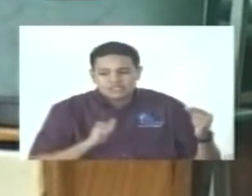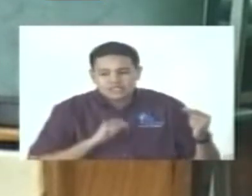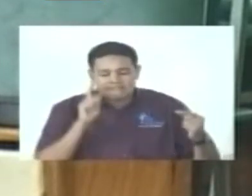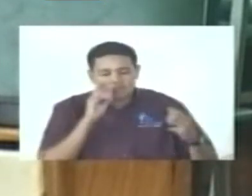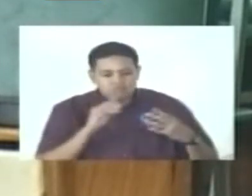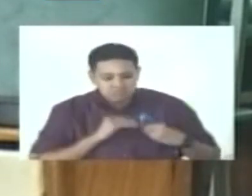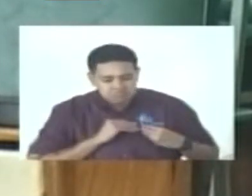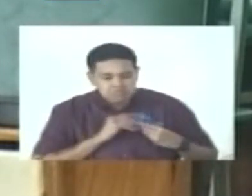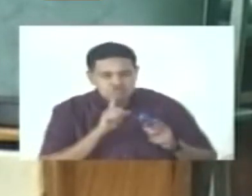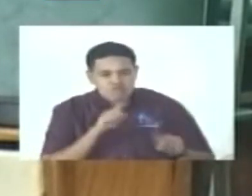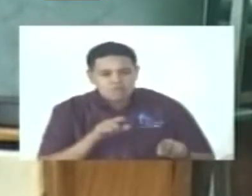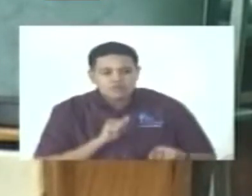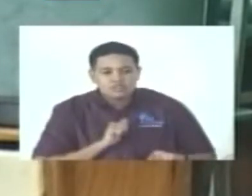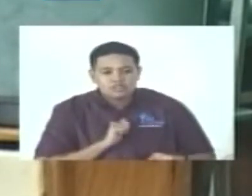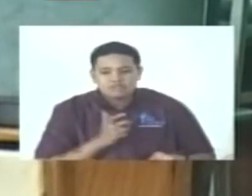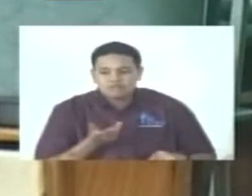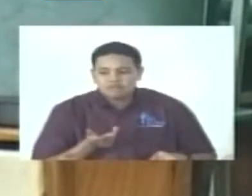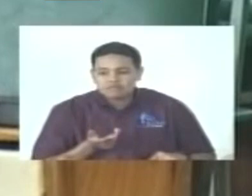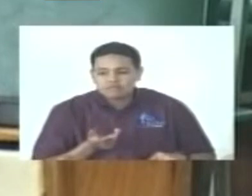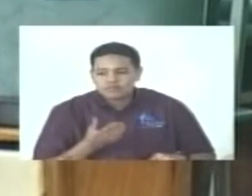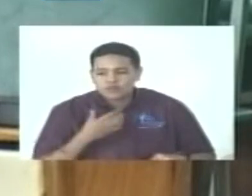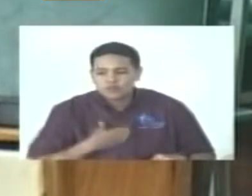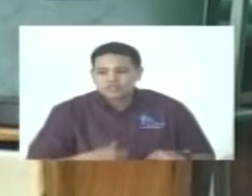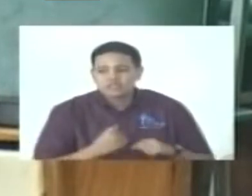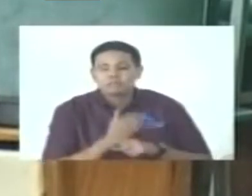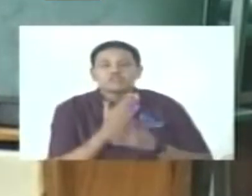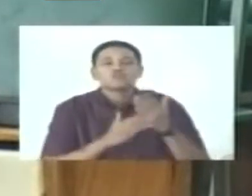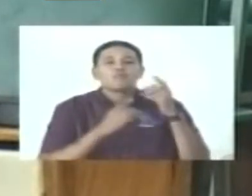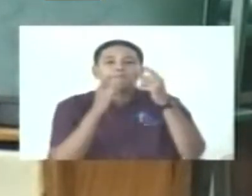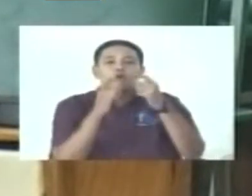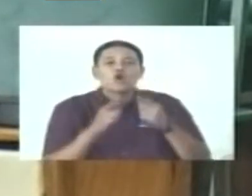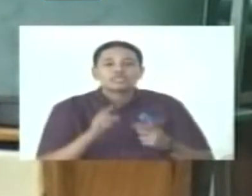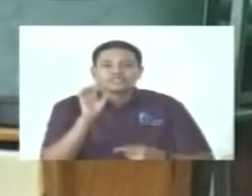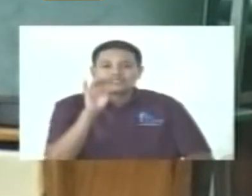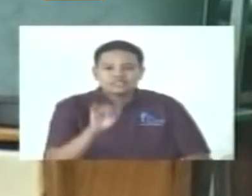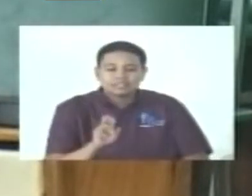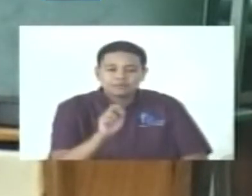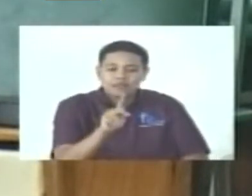adoption, I just wish to make some points.